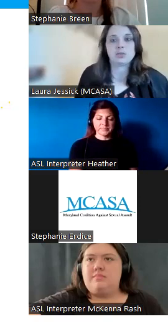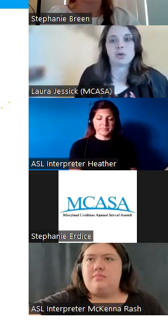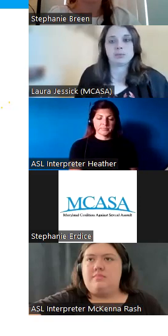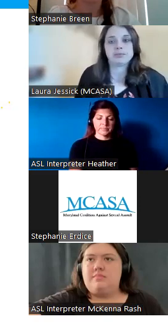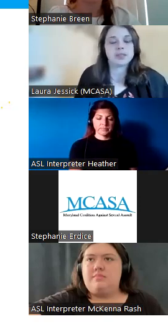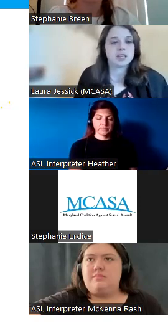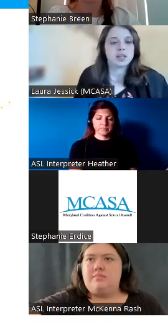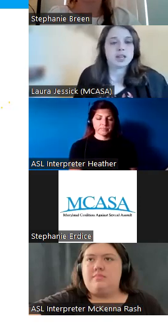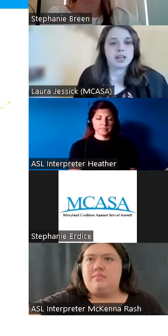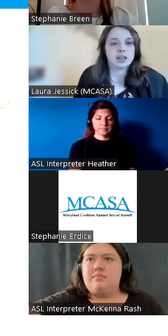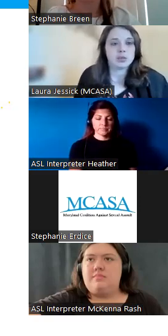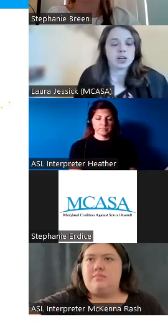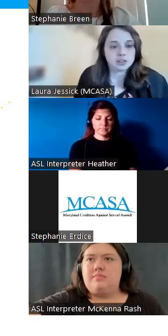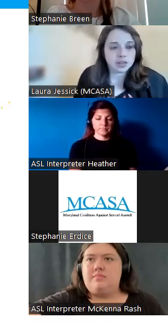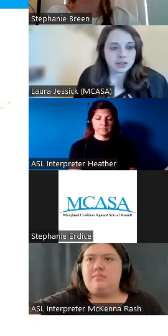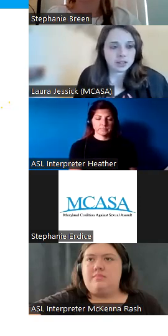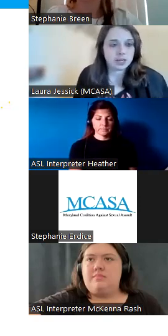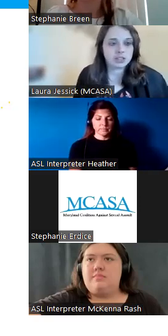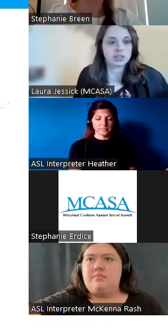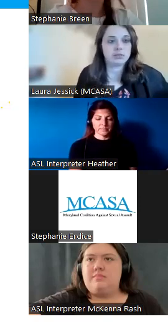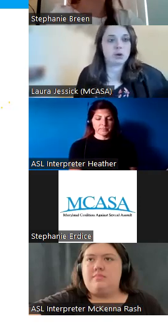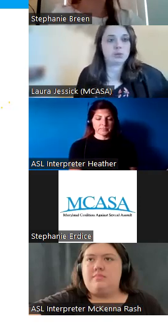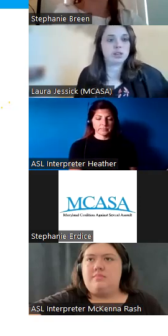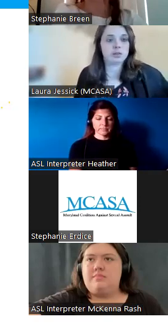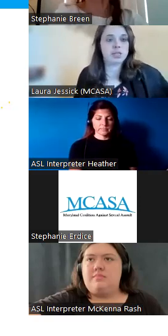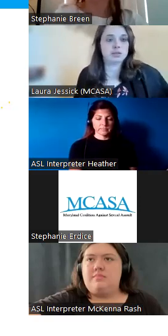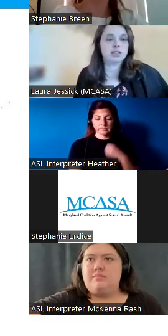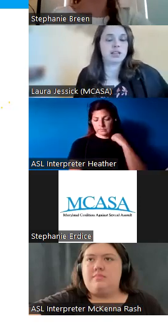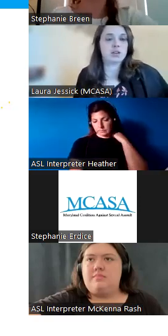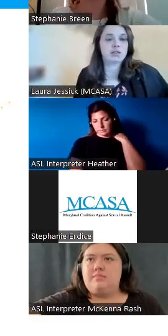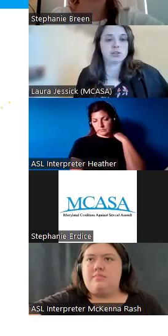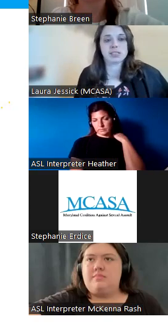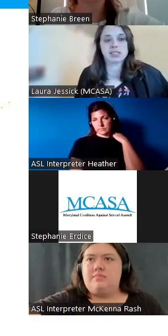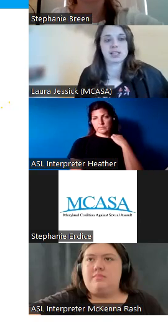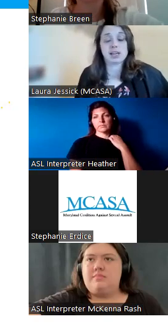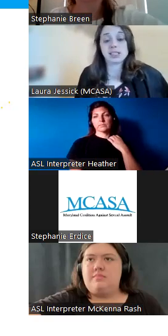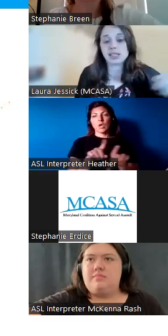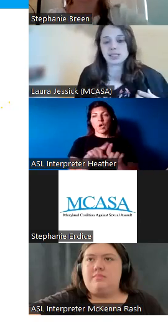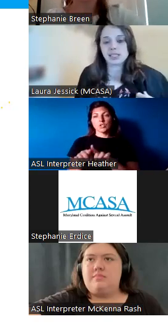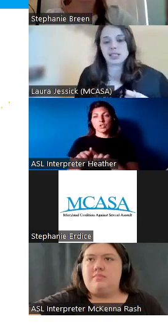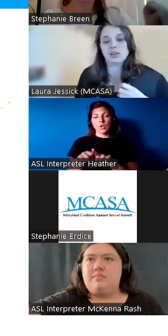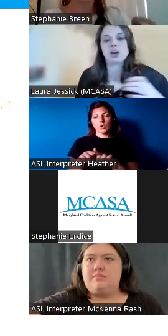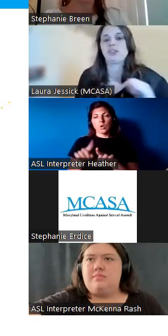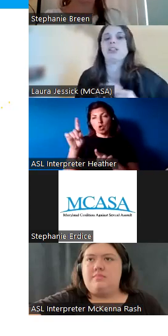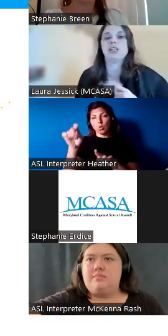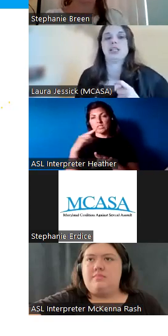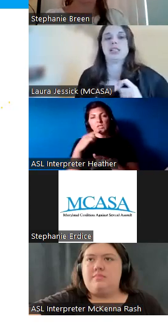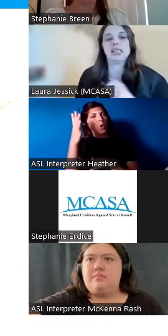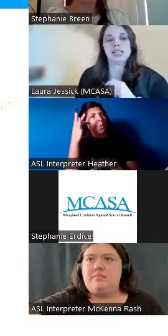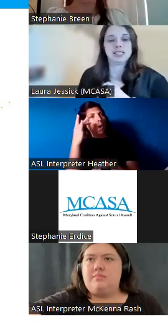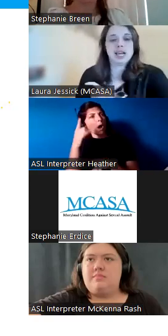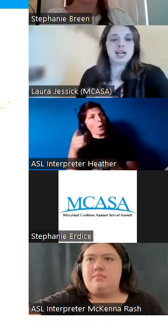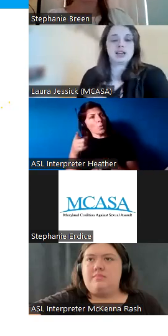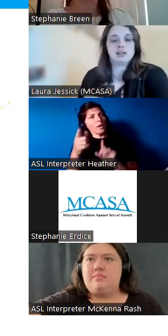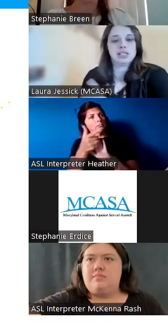Sure, no problem. And then we also have the question of what would be a reason that law enforcement decides not to test a kit. And we're actually going to